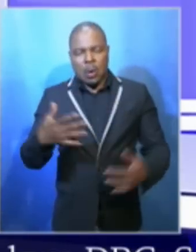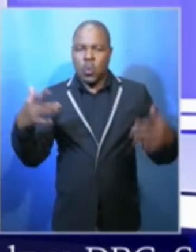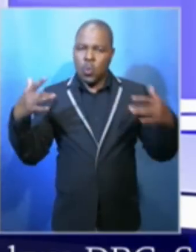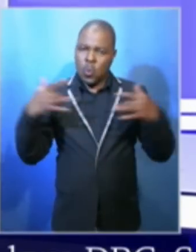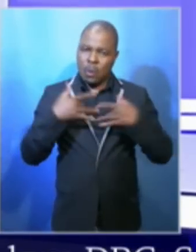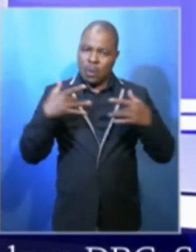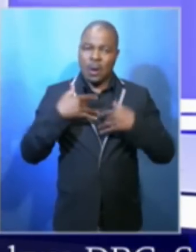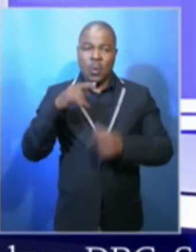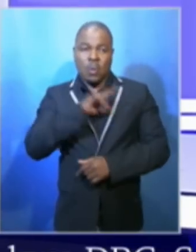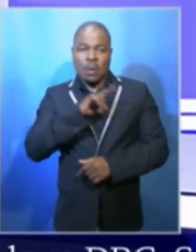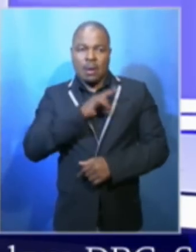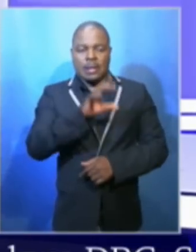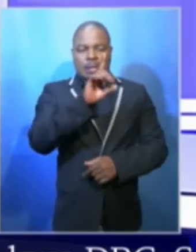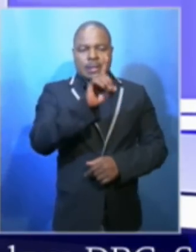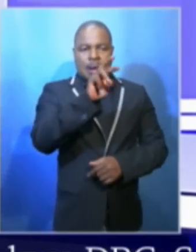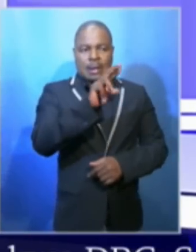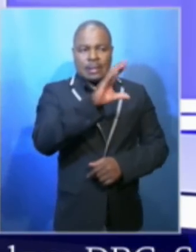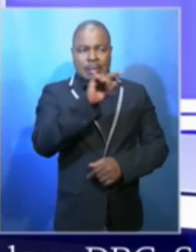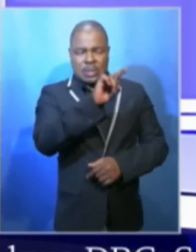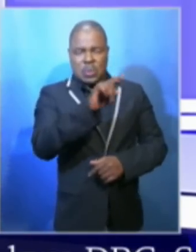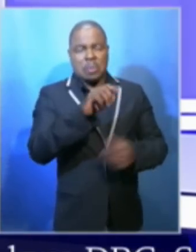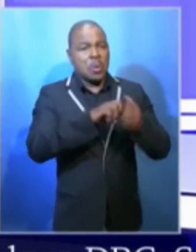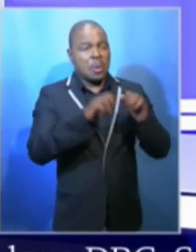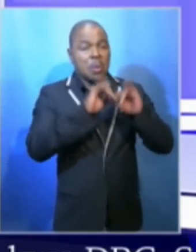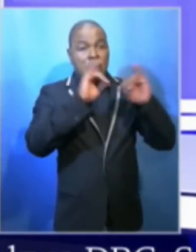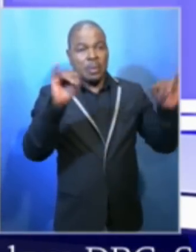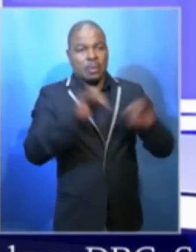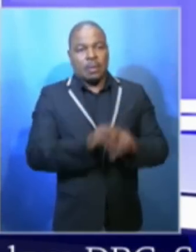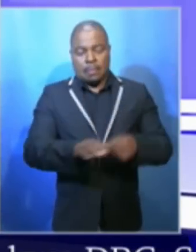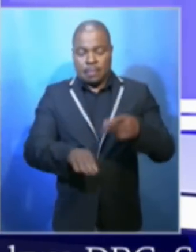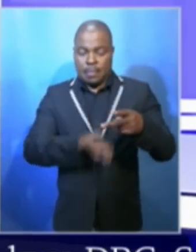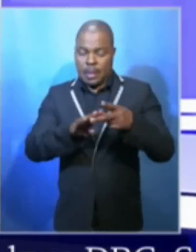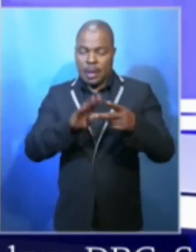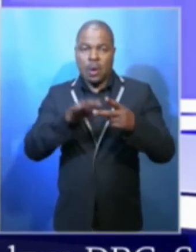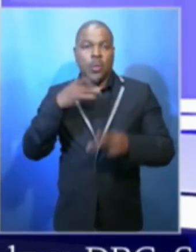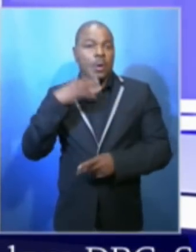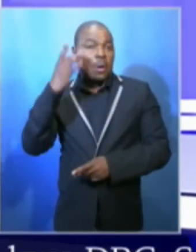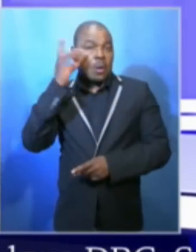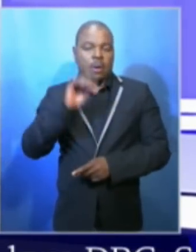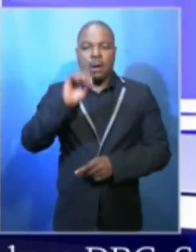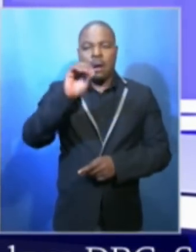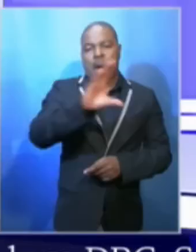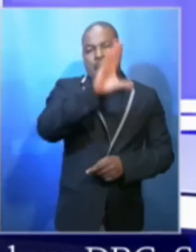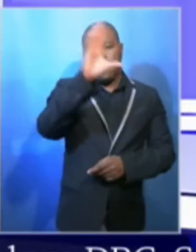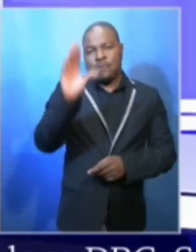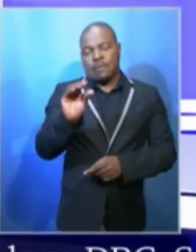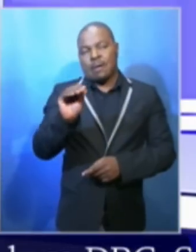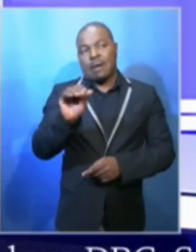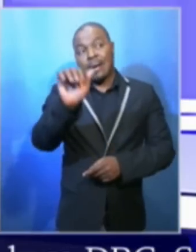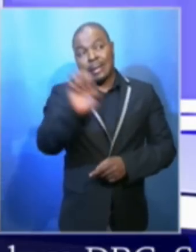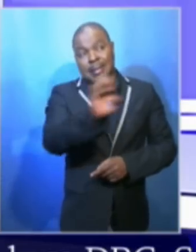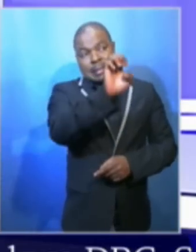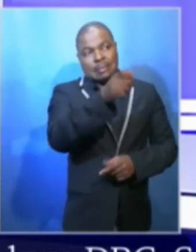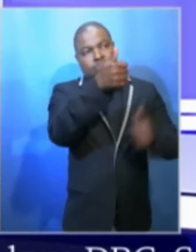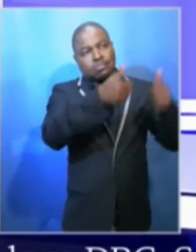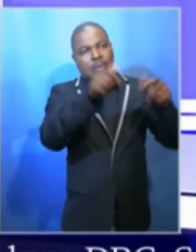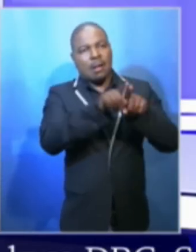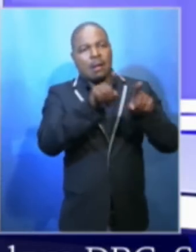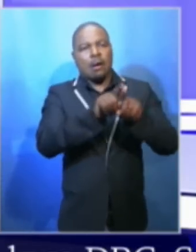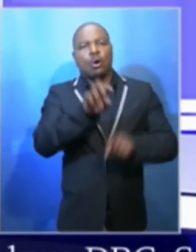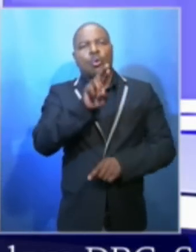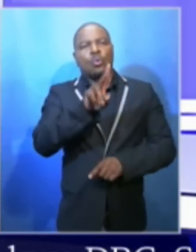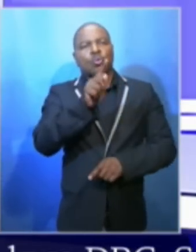kwa DRC. Re utlwa gape gore baeteledipele ba dinaga tsa botlhaba jwa Afrika ba ba karetsang mopresidente Ruto wa Kenya